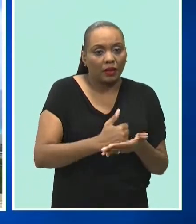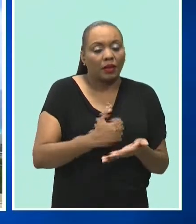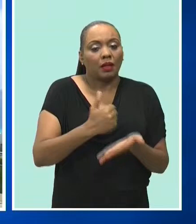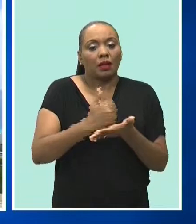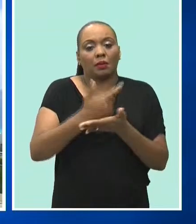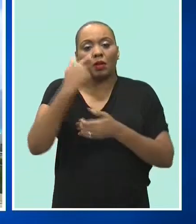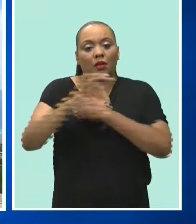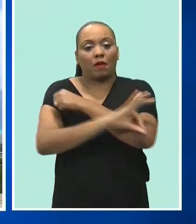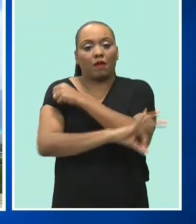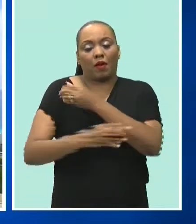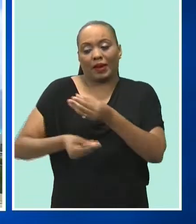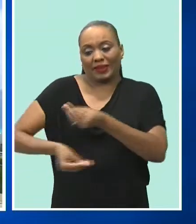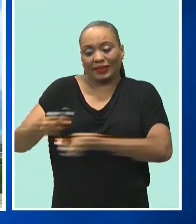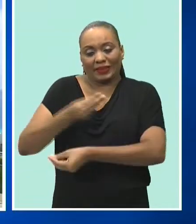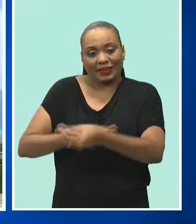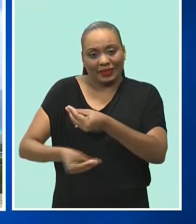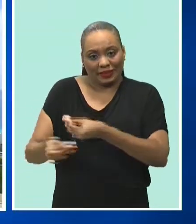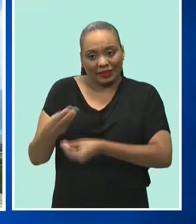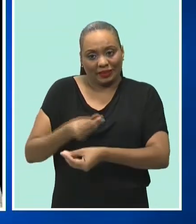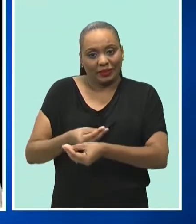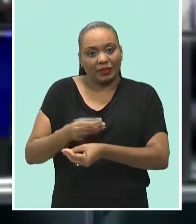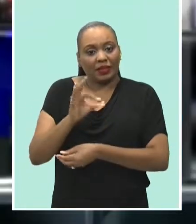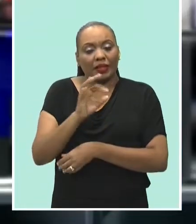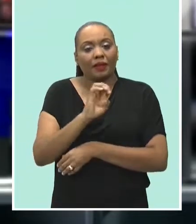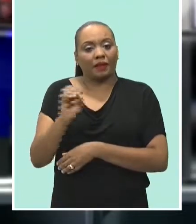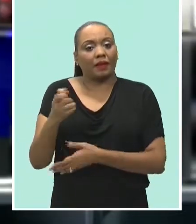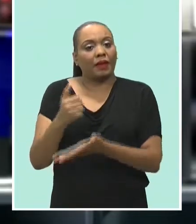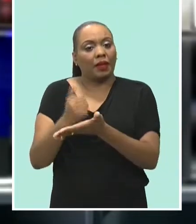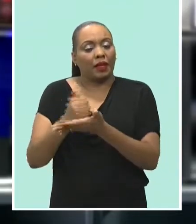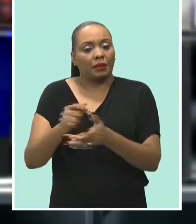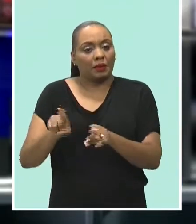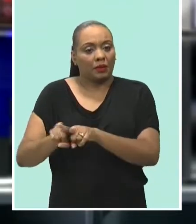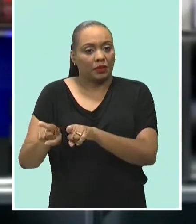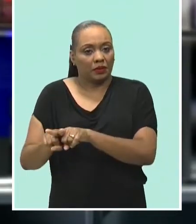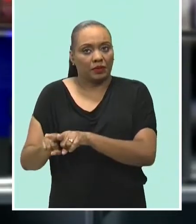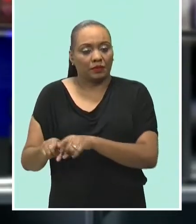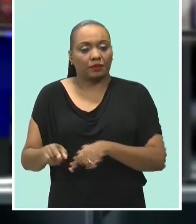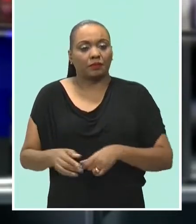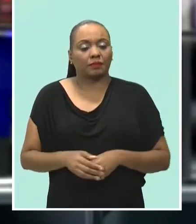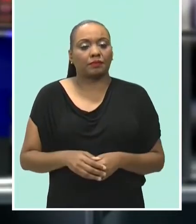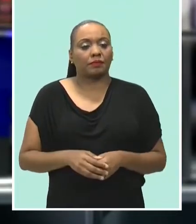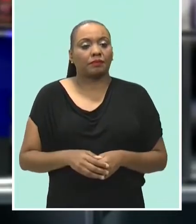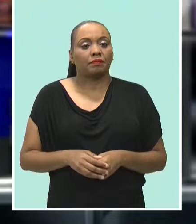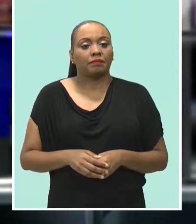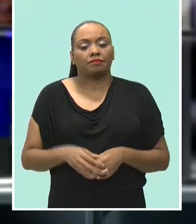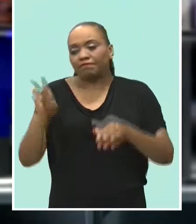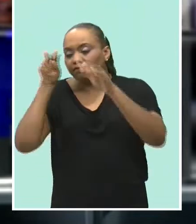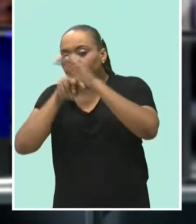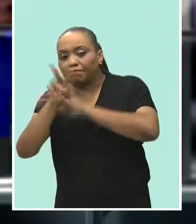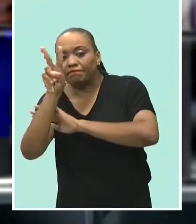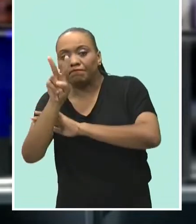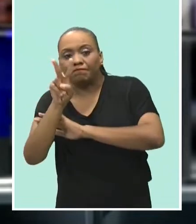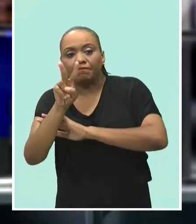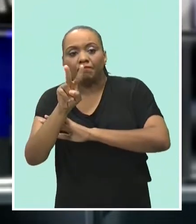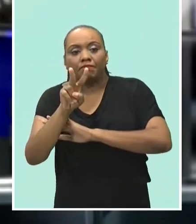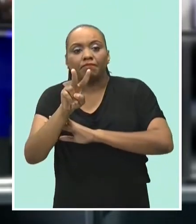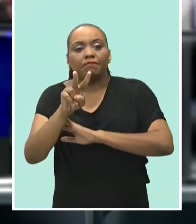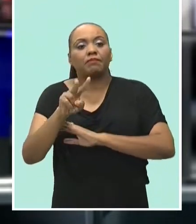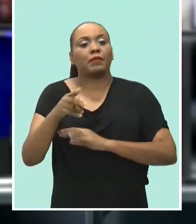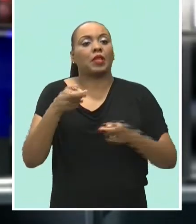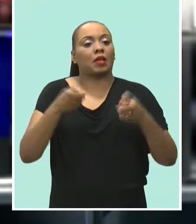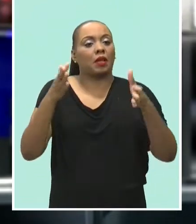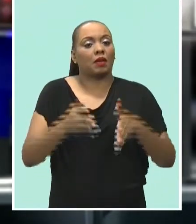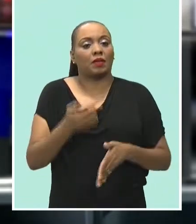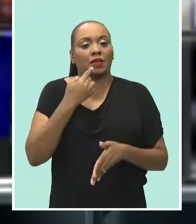benefited from the increased availability of foreign exchange. Now, Shane, looking ahead, Governor Haynes says the bank's growth